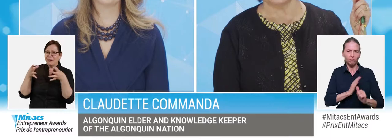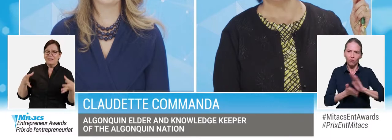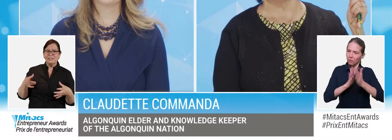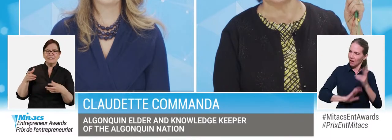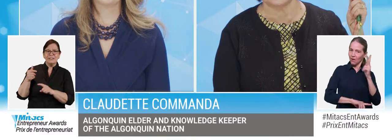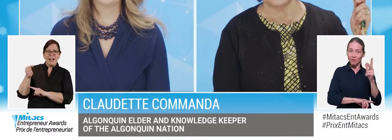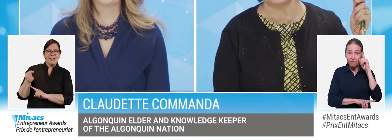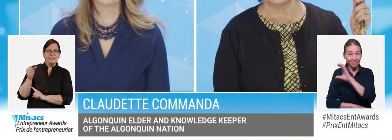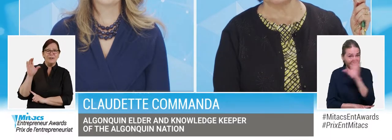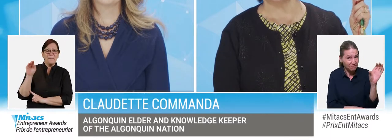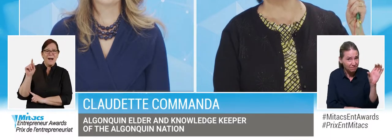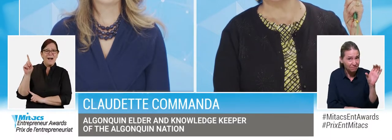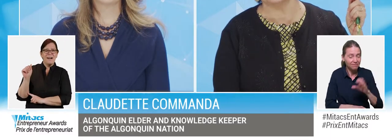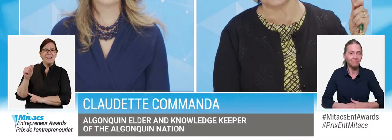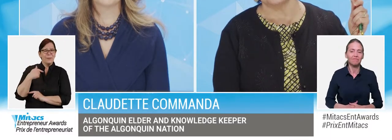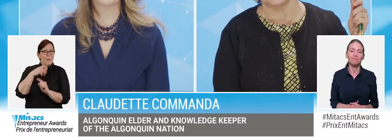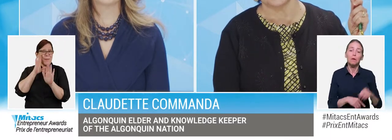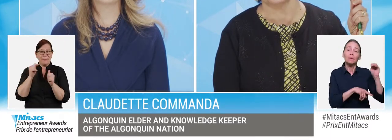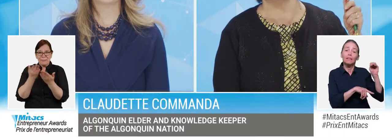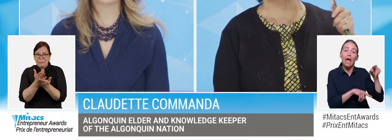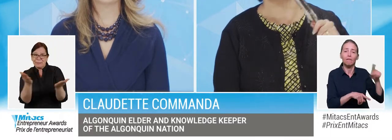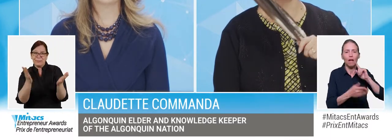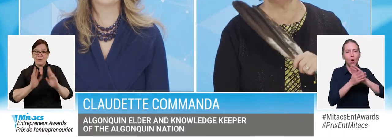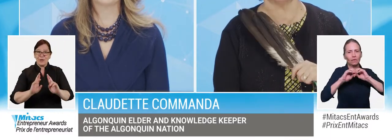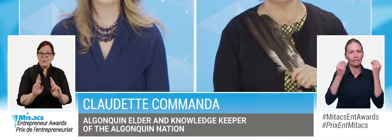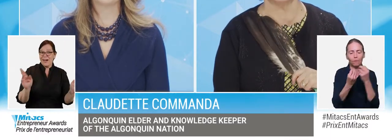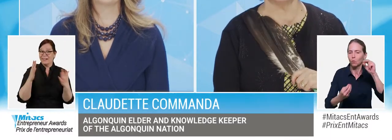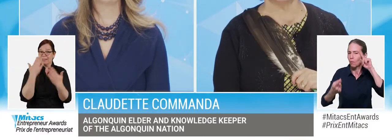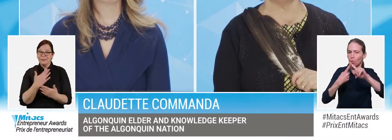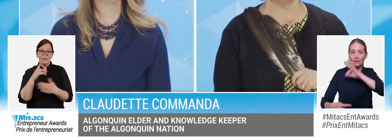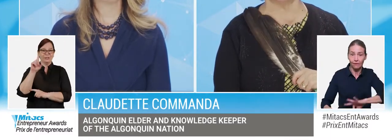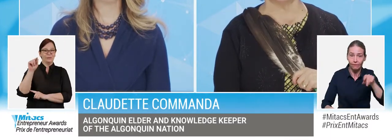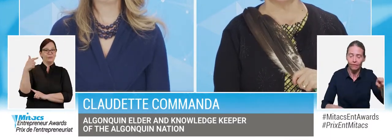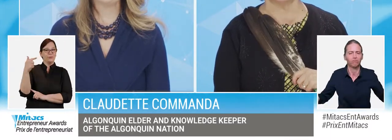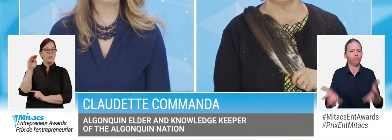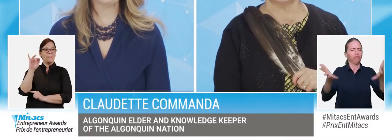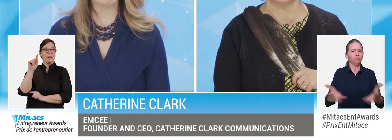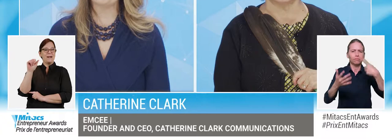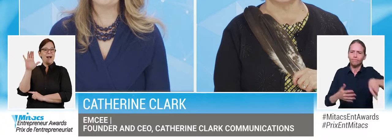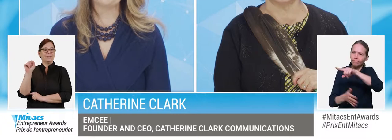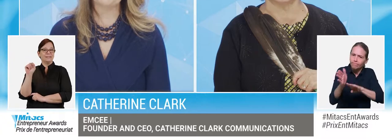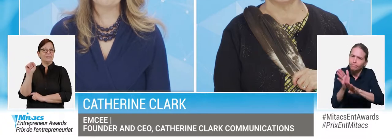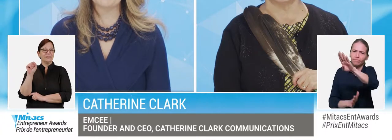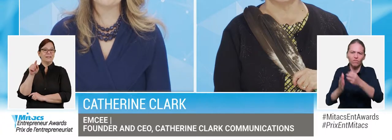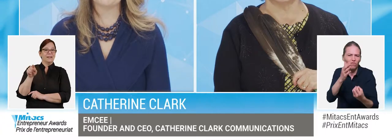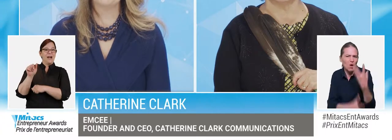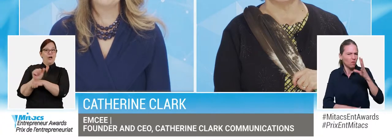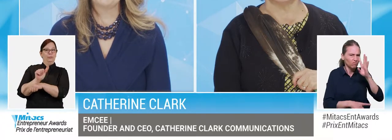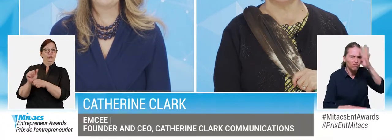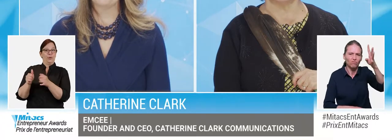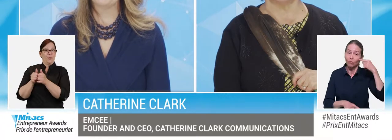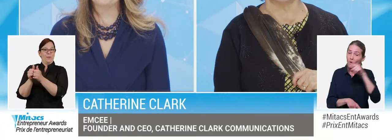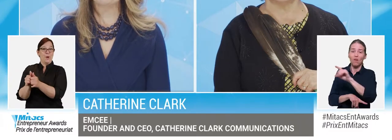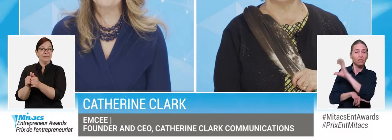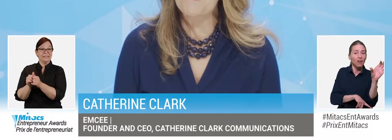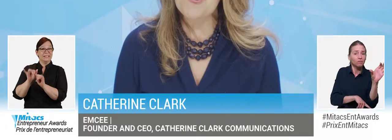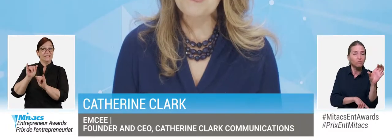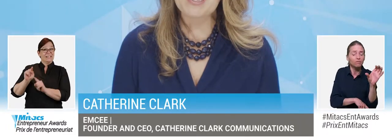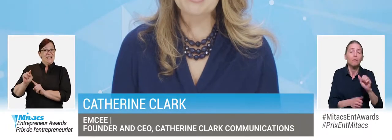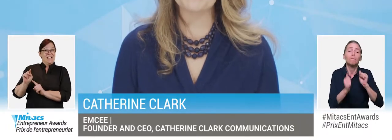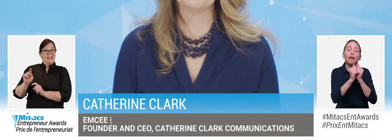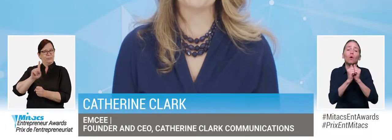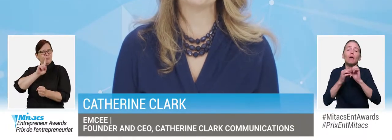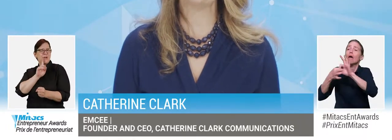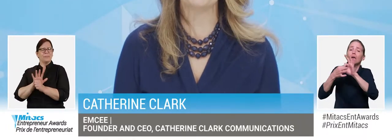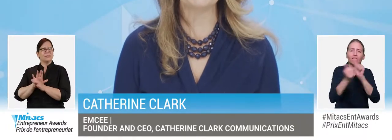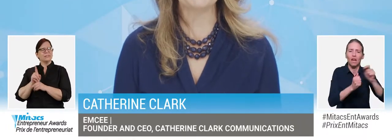Chimi, Wedge, thank you so much. Take good care. Oh, well, thank you so much, Elder Kamanda. And now I hope you're all